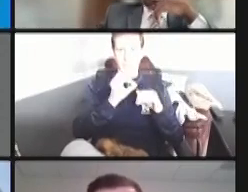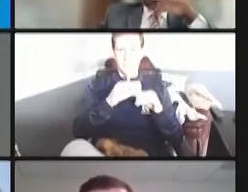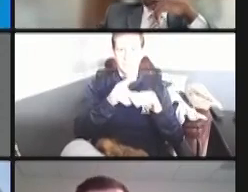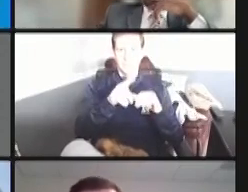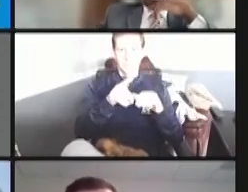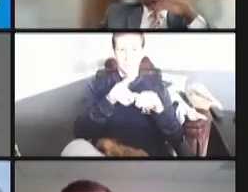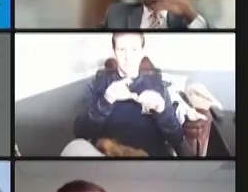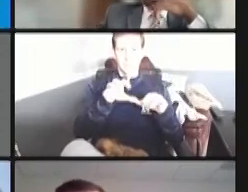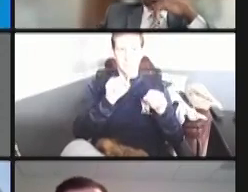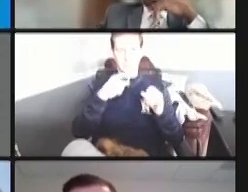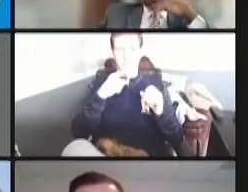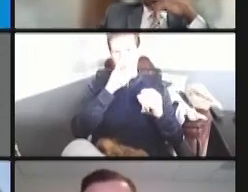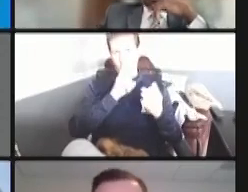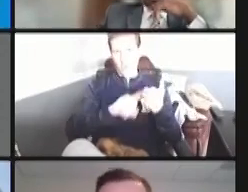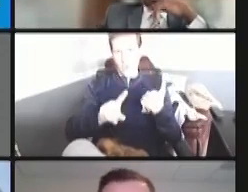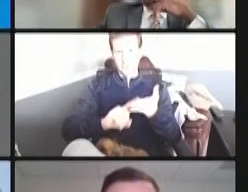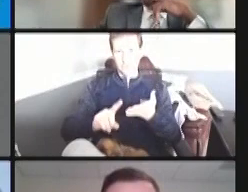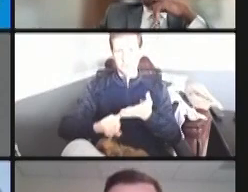get audited.